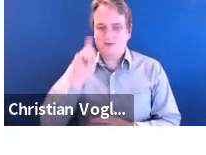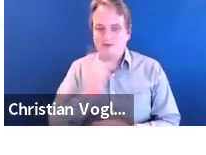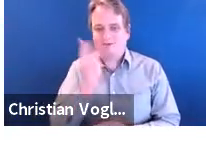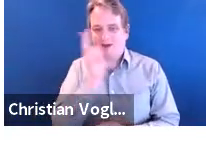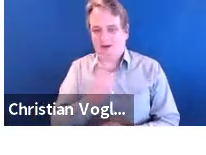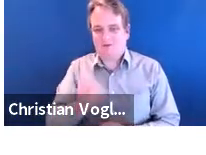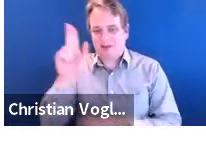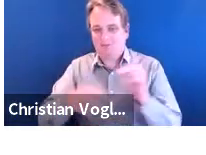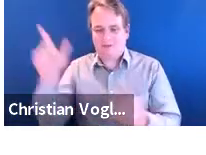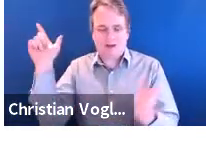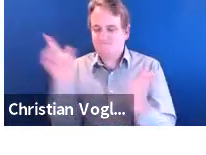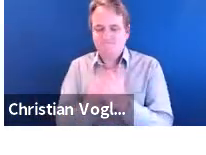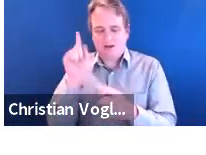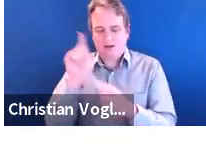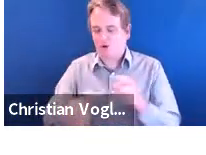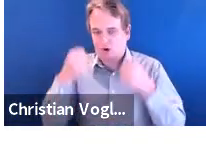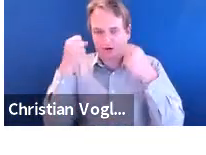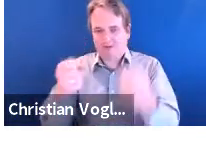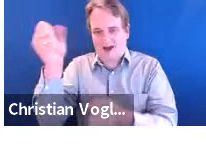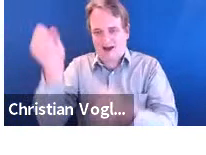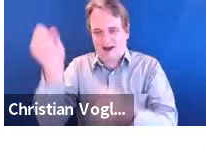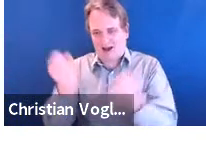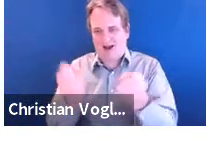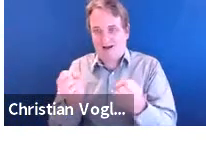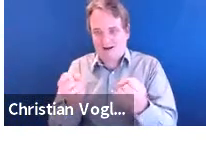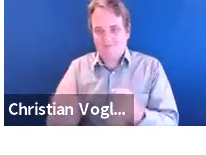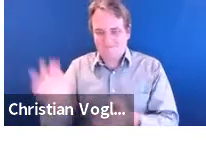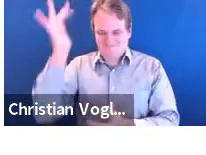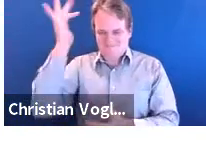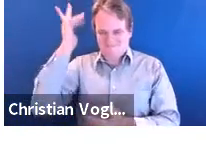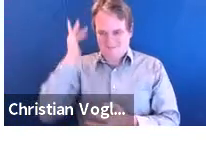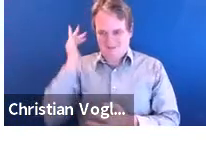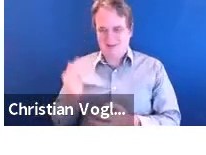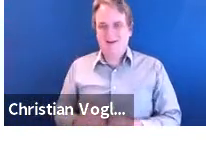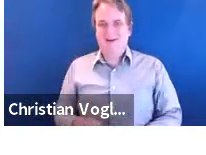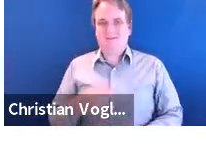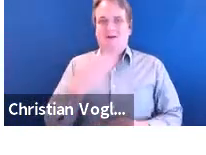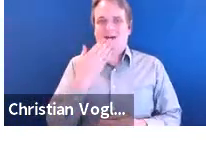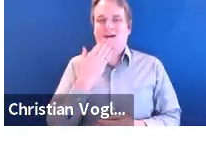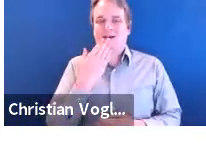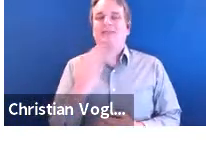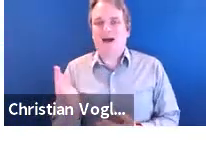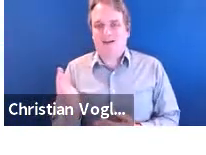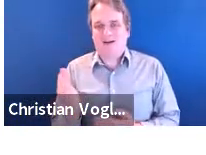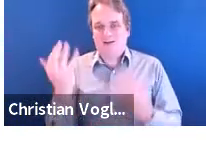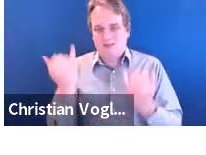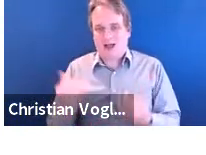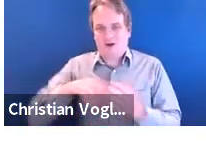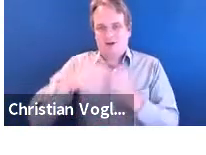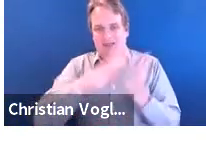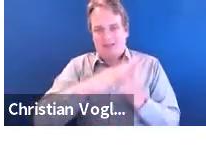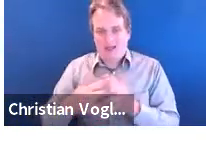Okay. So once upon a time, as you may know, deaf people were actually barred from driving.